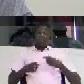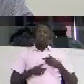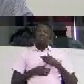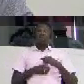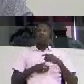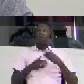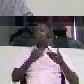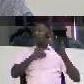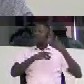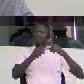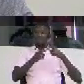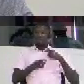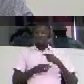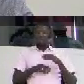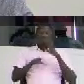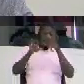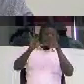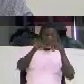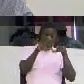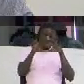subsequently stigmatized.